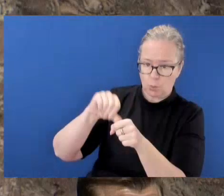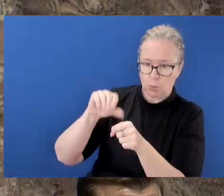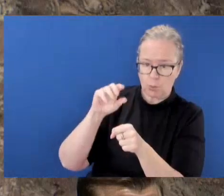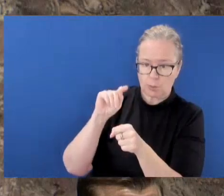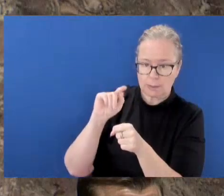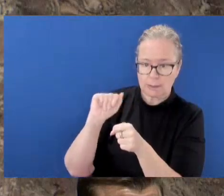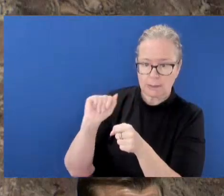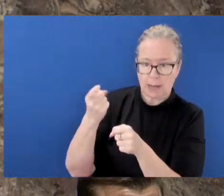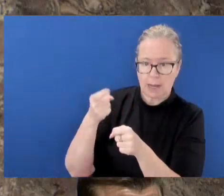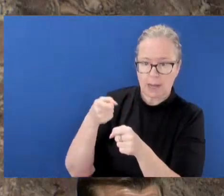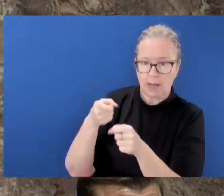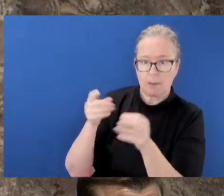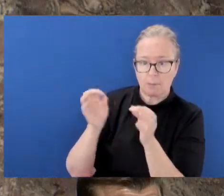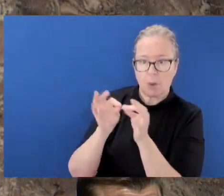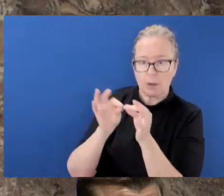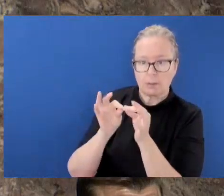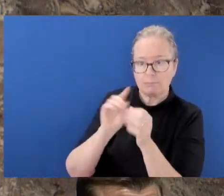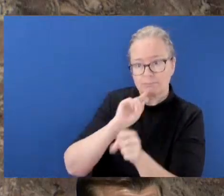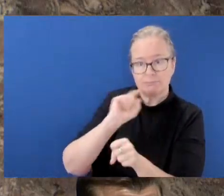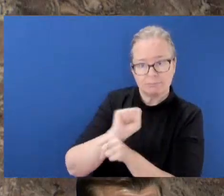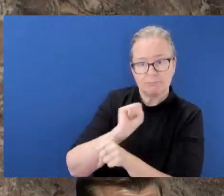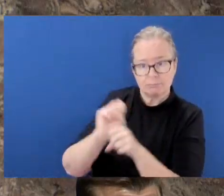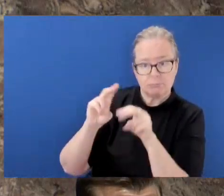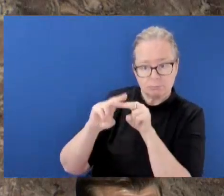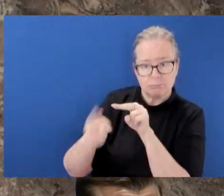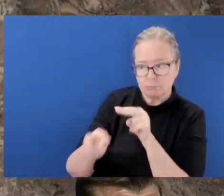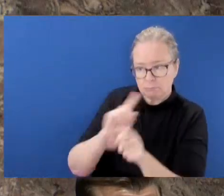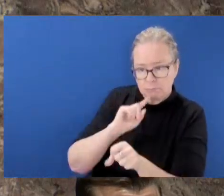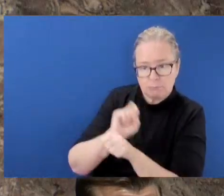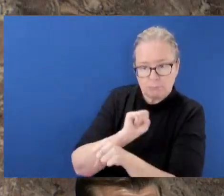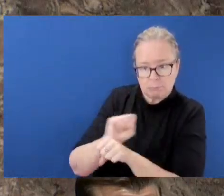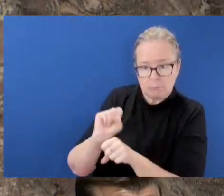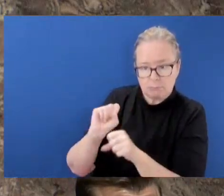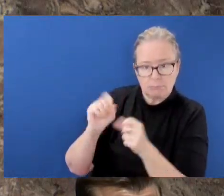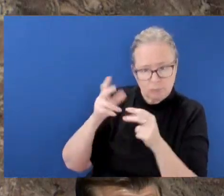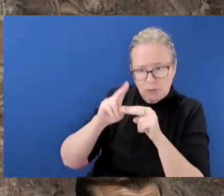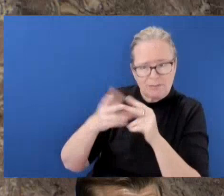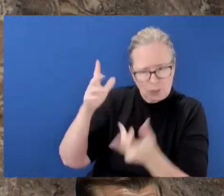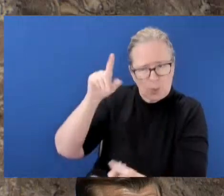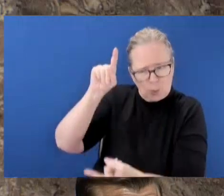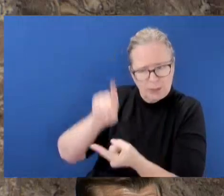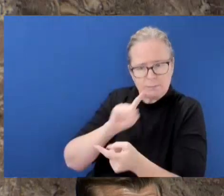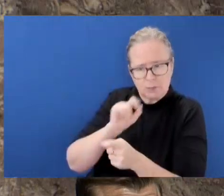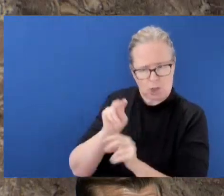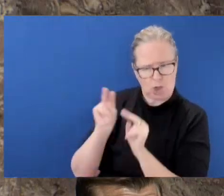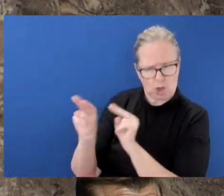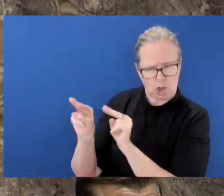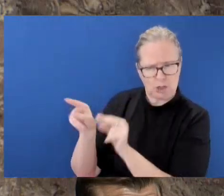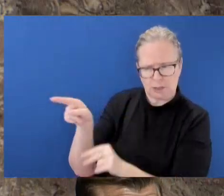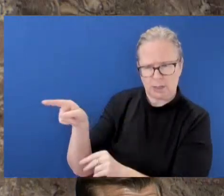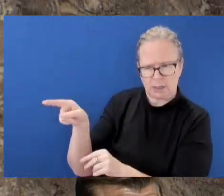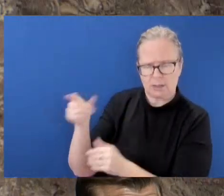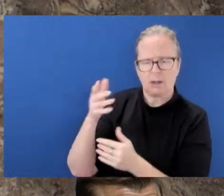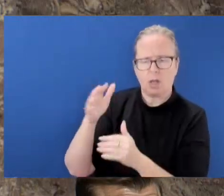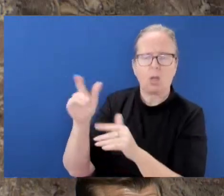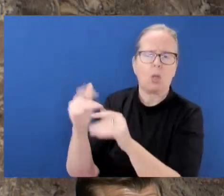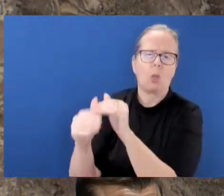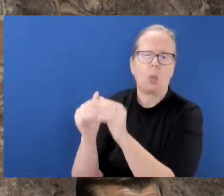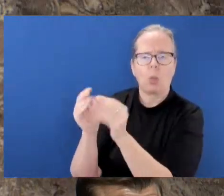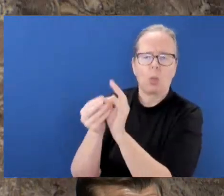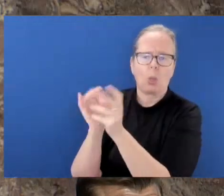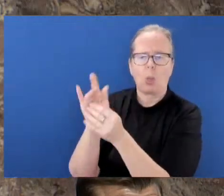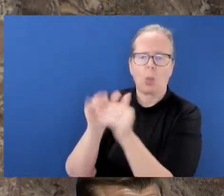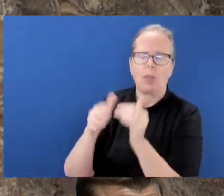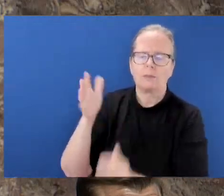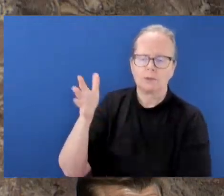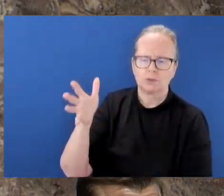and this minister stop the excuses and finally cut the 15 cents of provincial taxes that are hurting